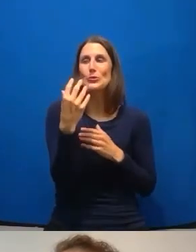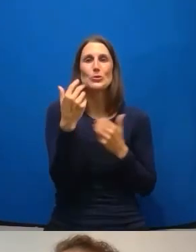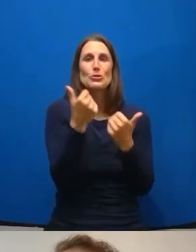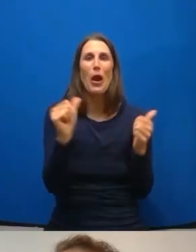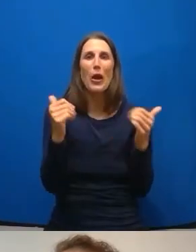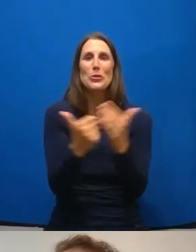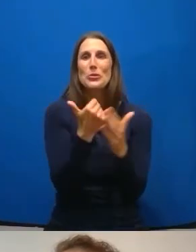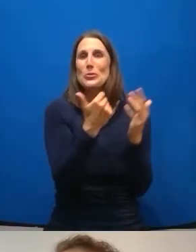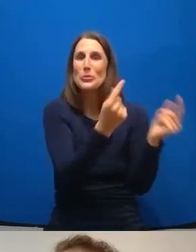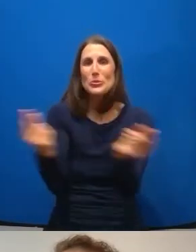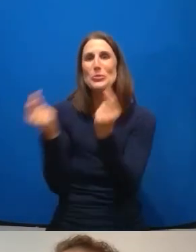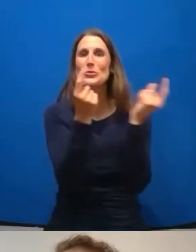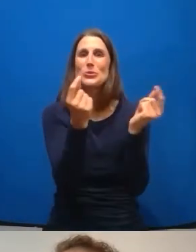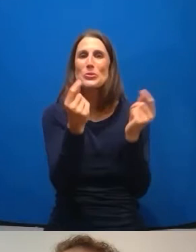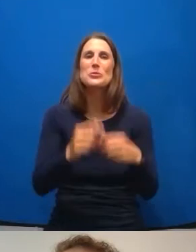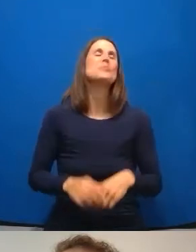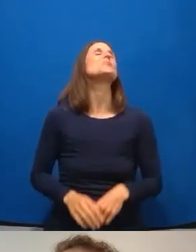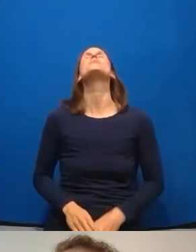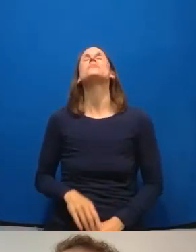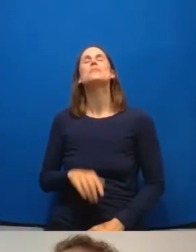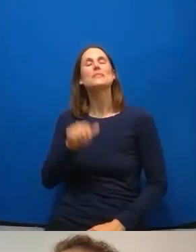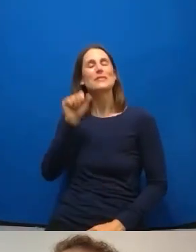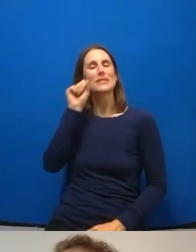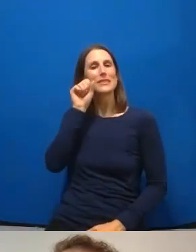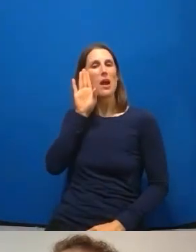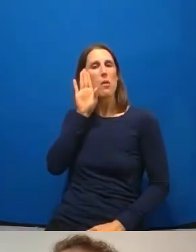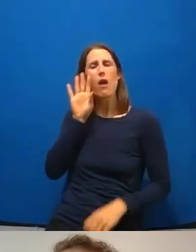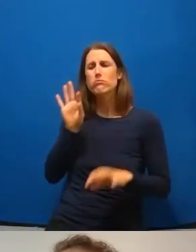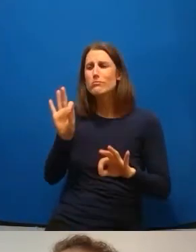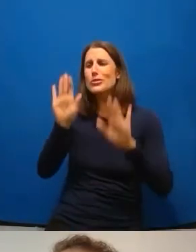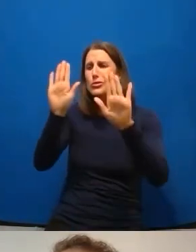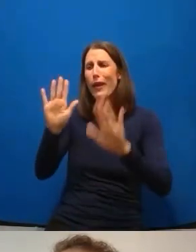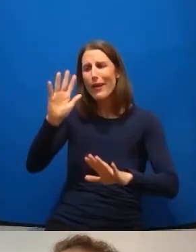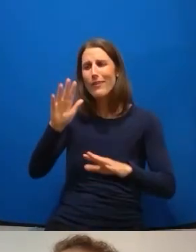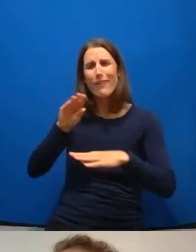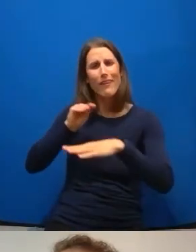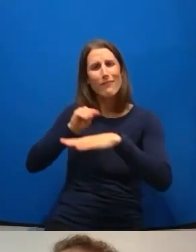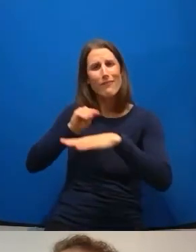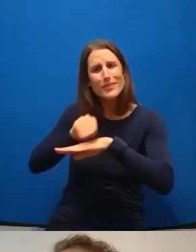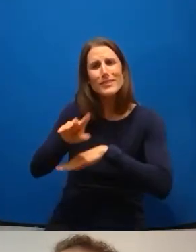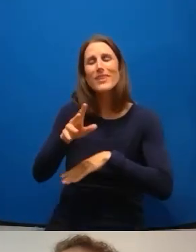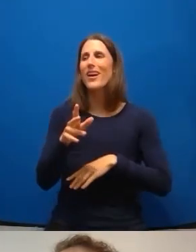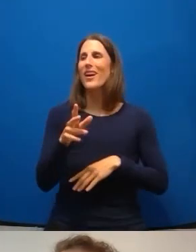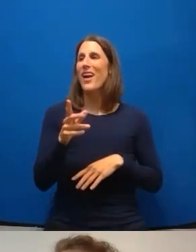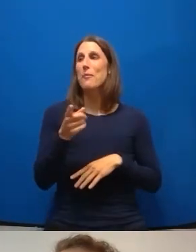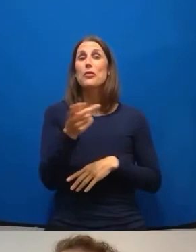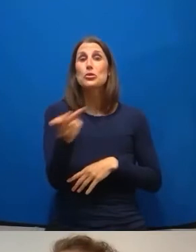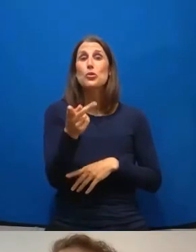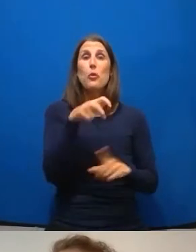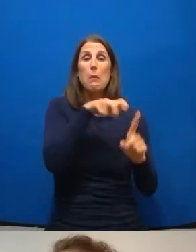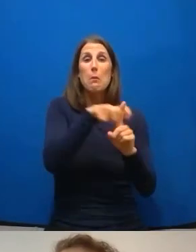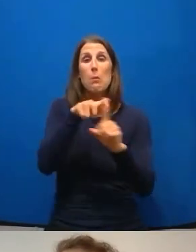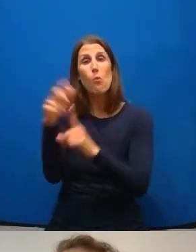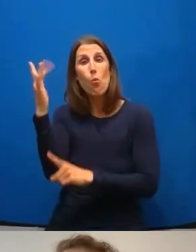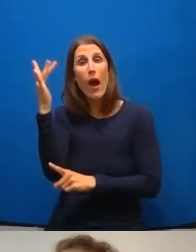classes and therapy sessions, and I brought you two together, but even to know that, Adrian's doing things that Danny hasn't tried and Danny's doing things that Adrian hasn't